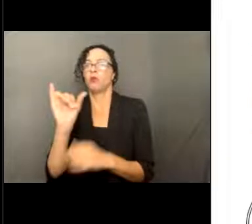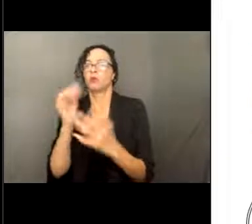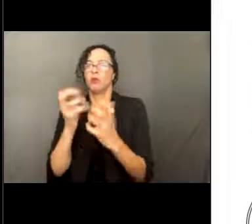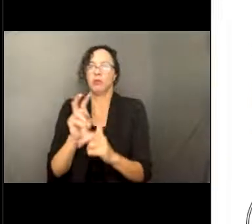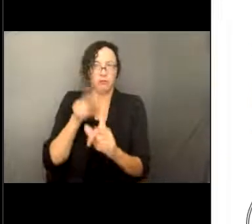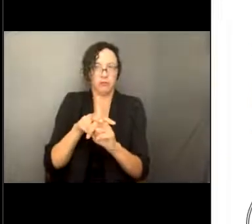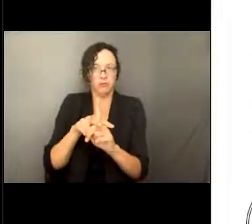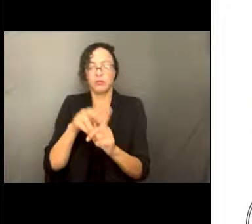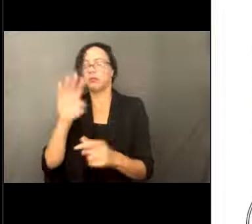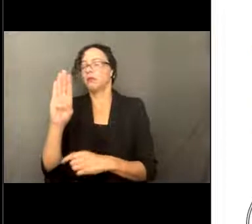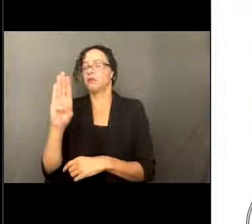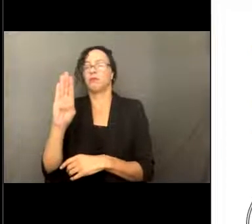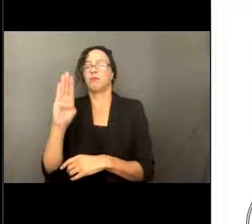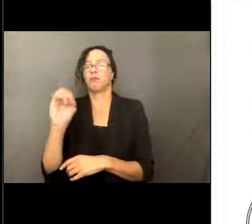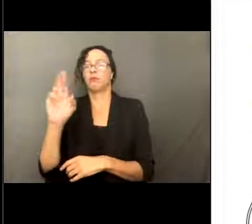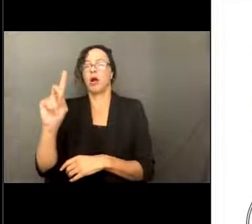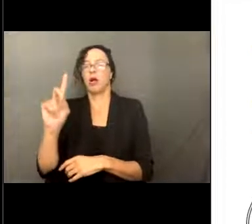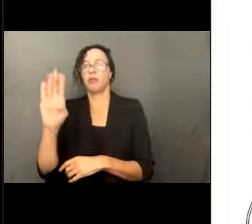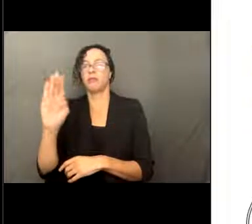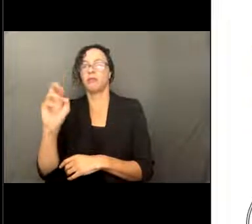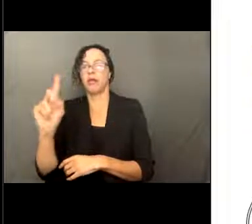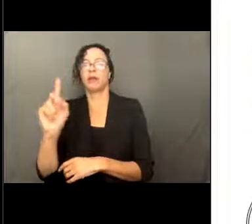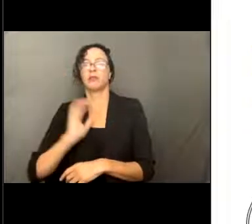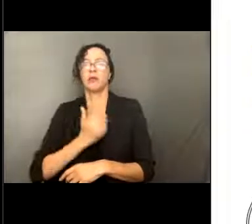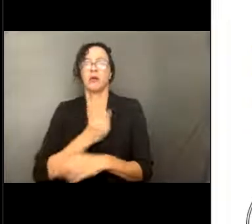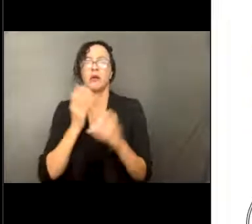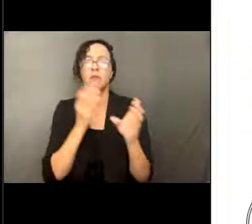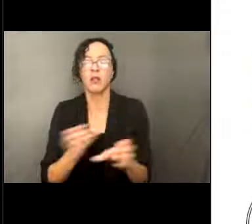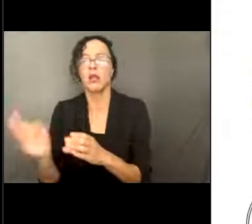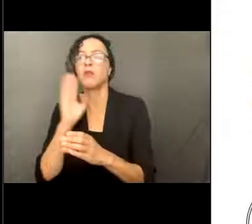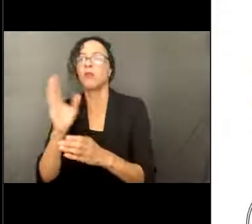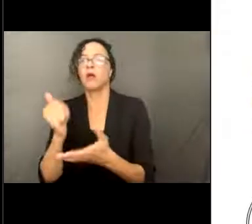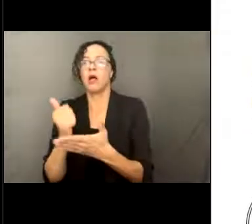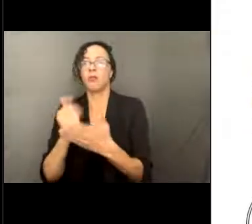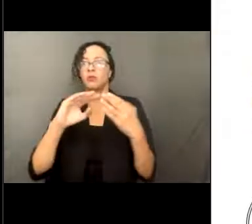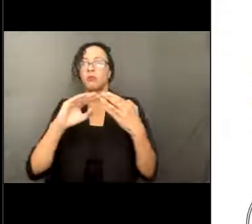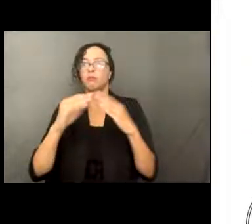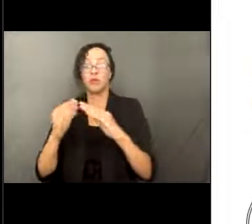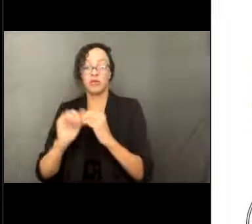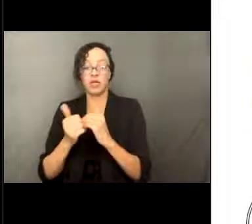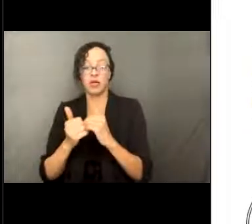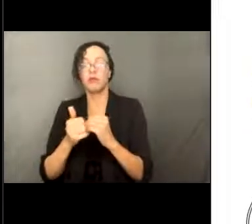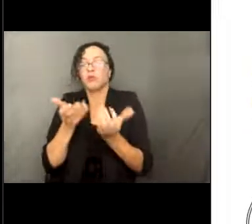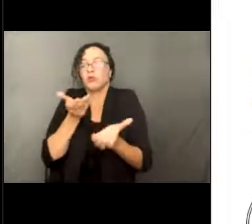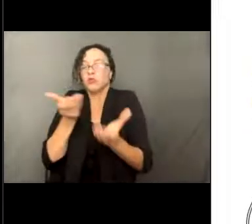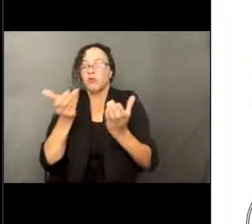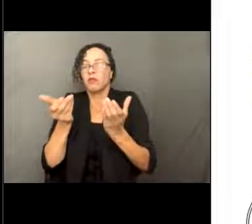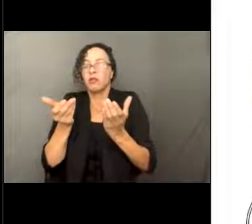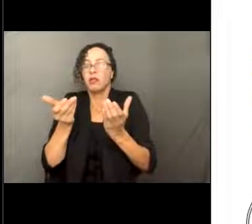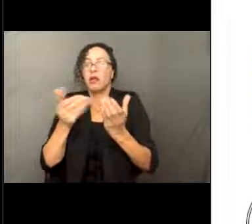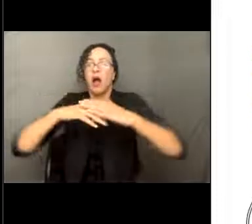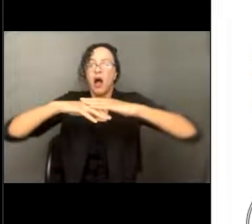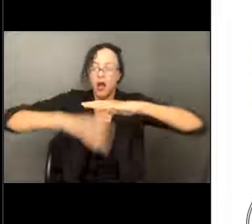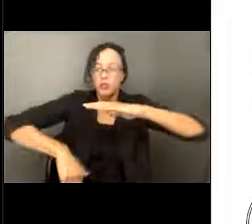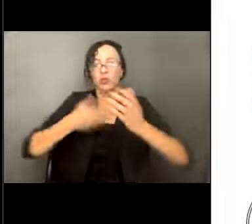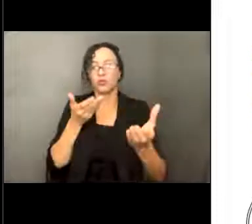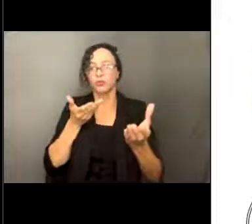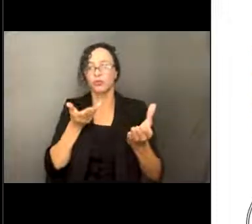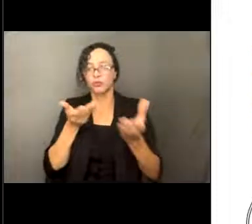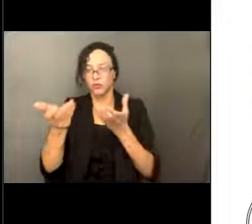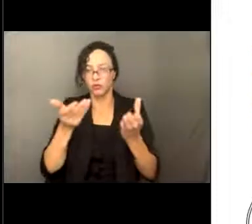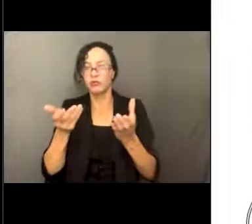Our broadband strategic plan will help our communities by serving the unserved and underserved areas of our county. Our goal is